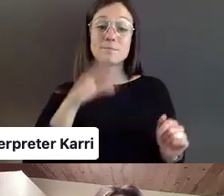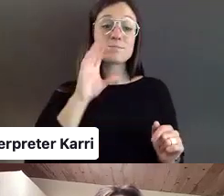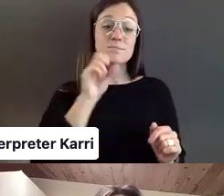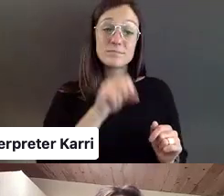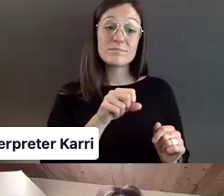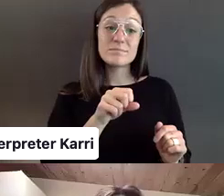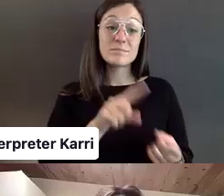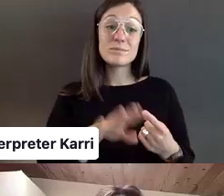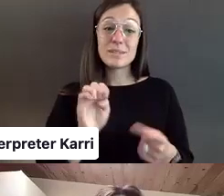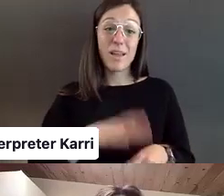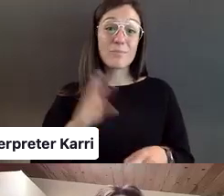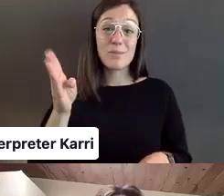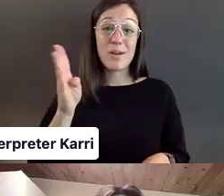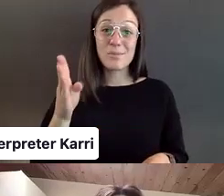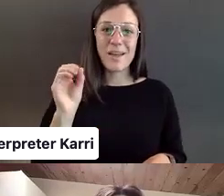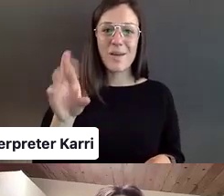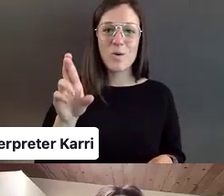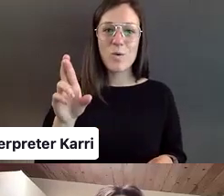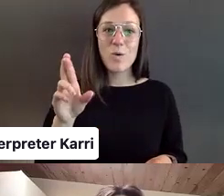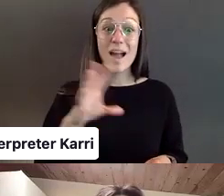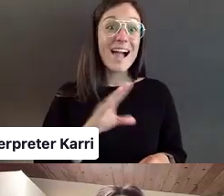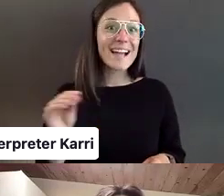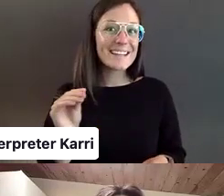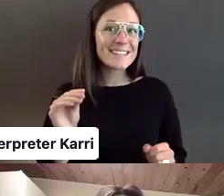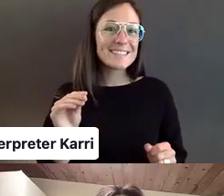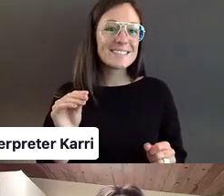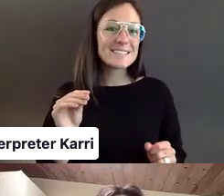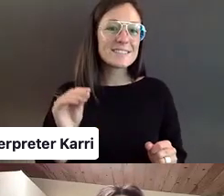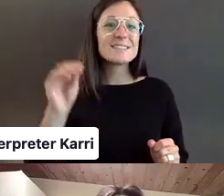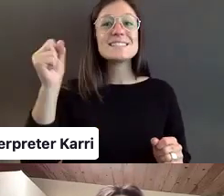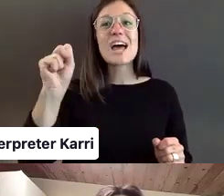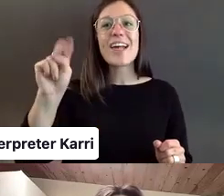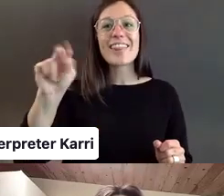I'd love to be on Broadway or Saturday Night Live